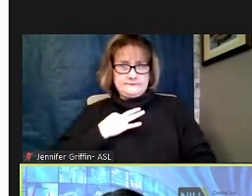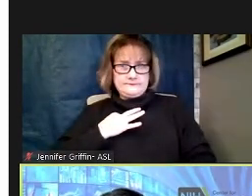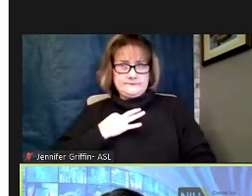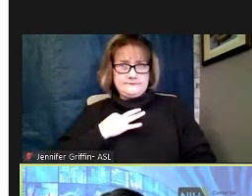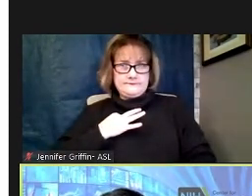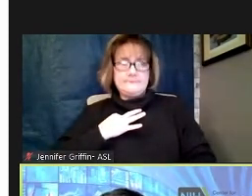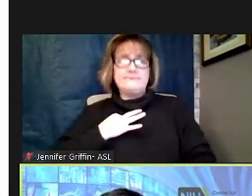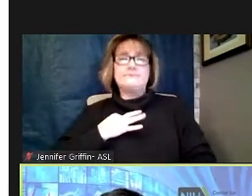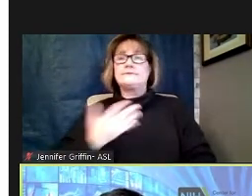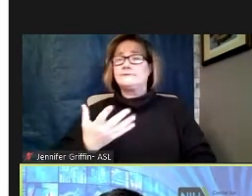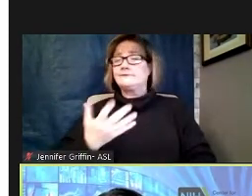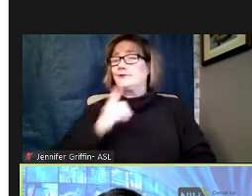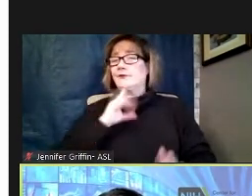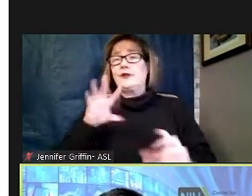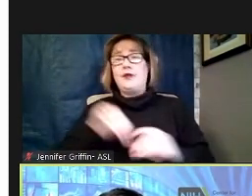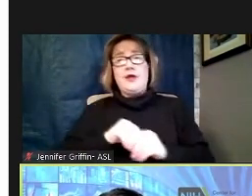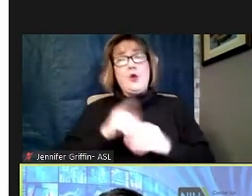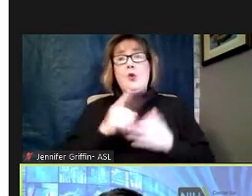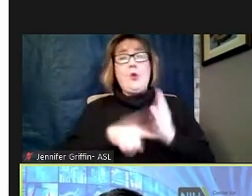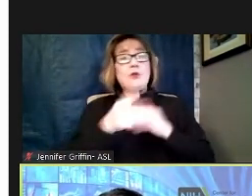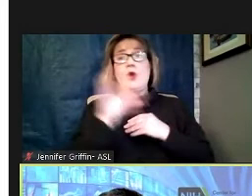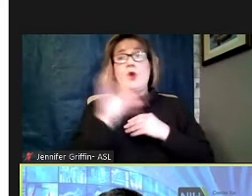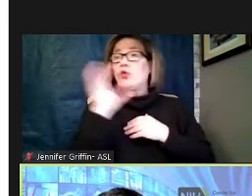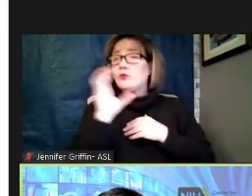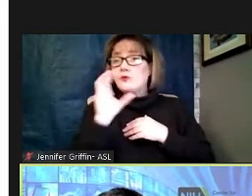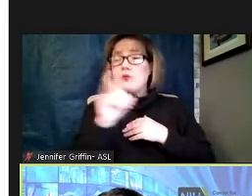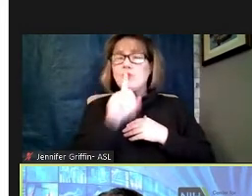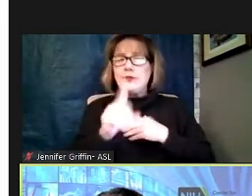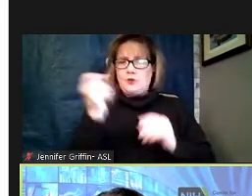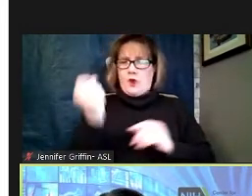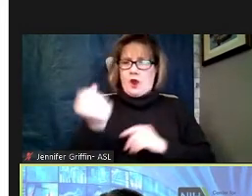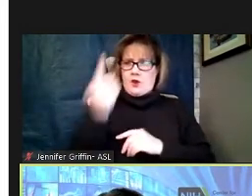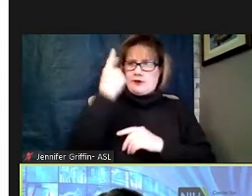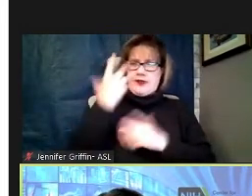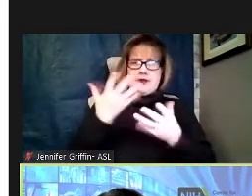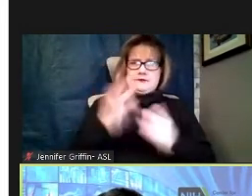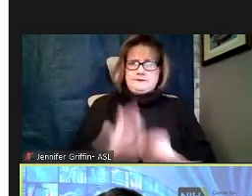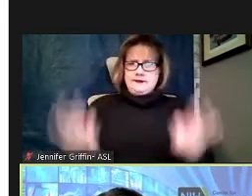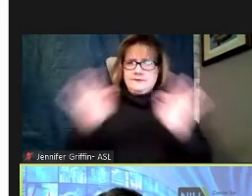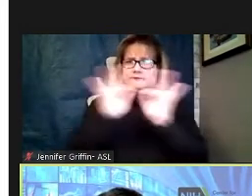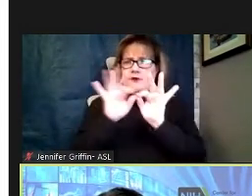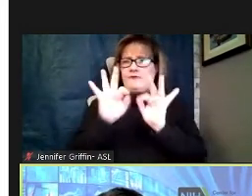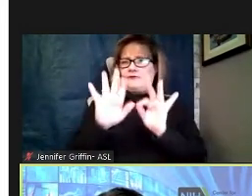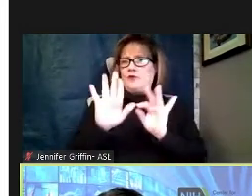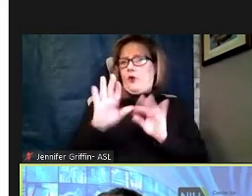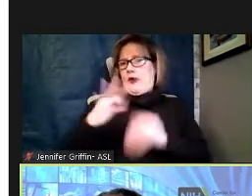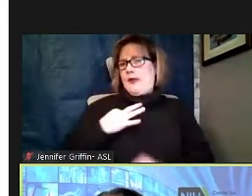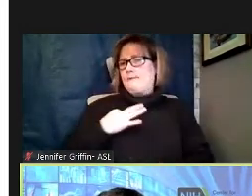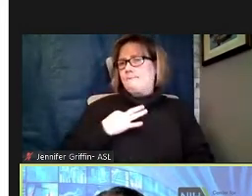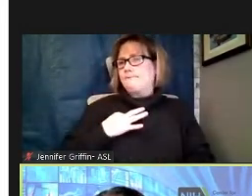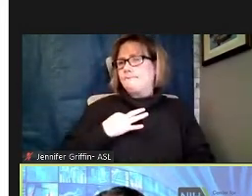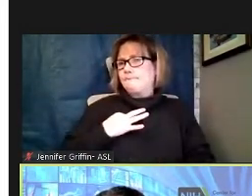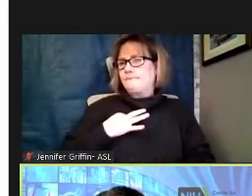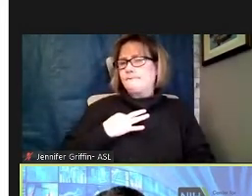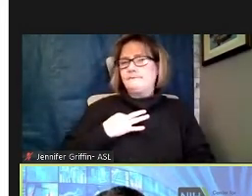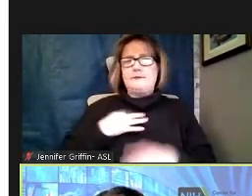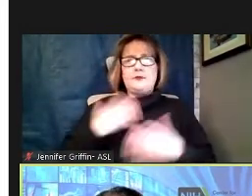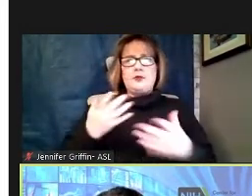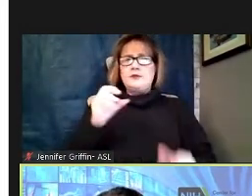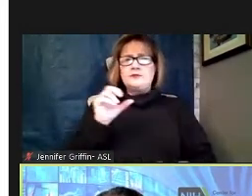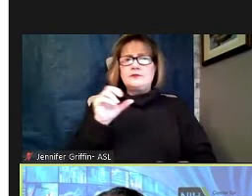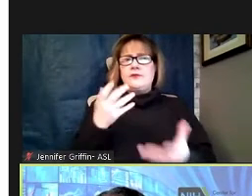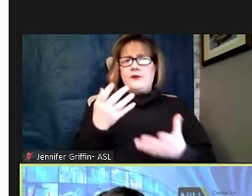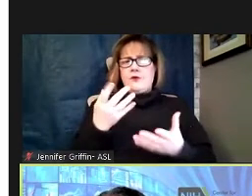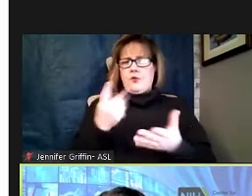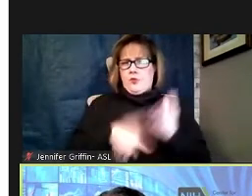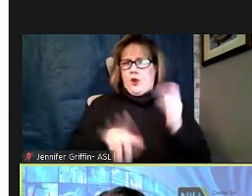And in a nutshell, what they're looking for is really to understand the significance of your application, the so what factor of